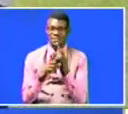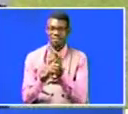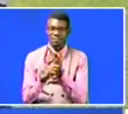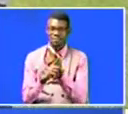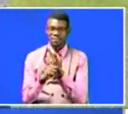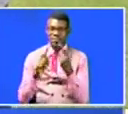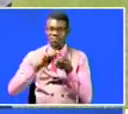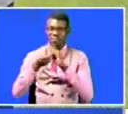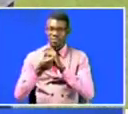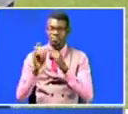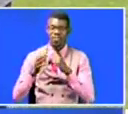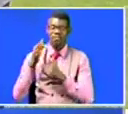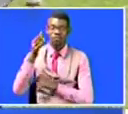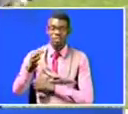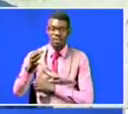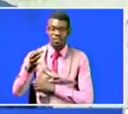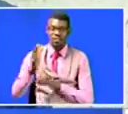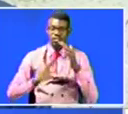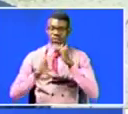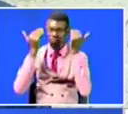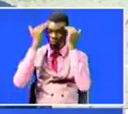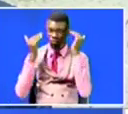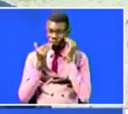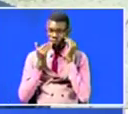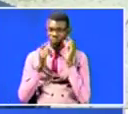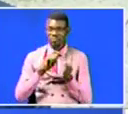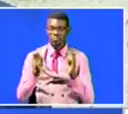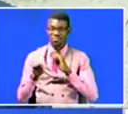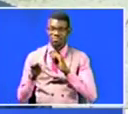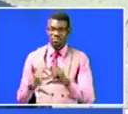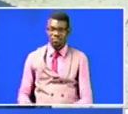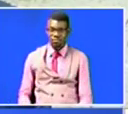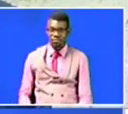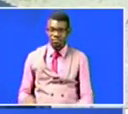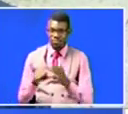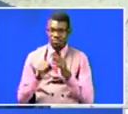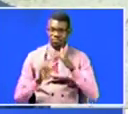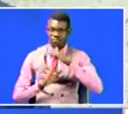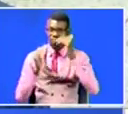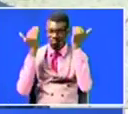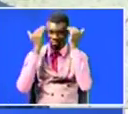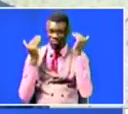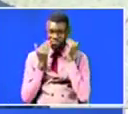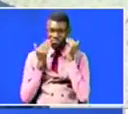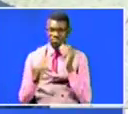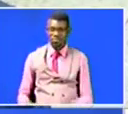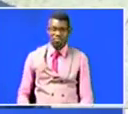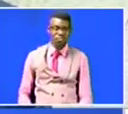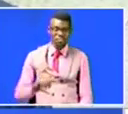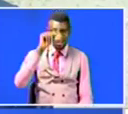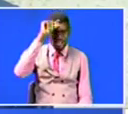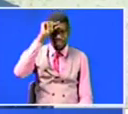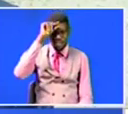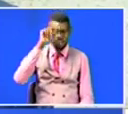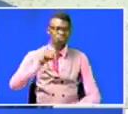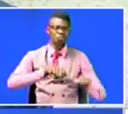of the Supreme Court more than ever before. The problem with this Supreme Court is they have played into the hands of the executive. Remember,